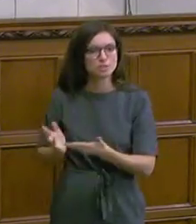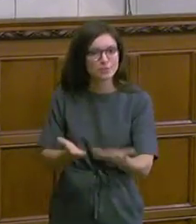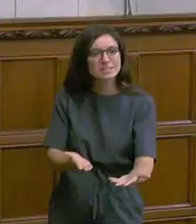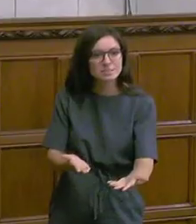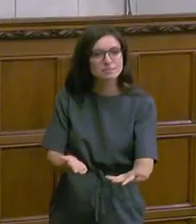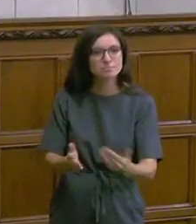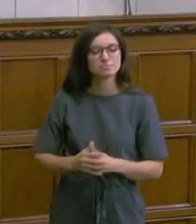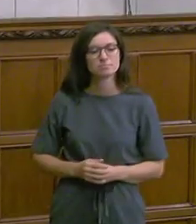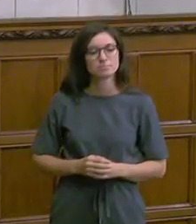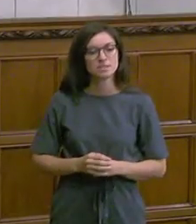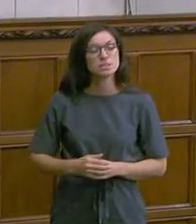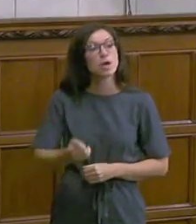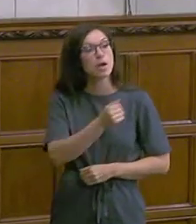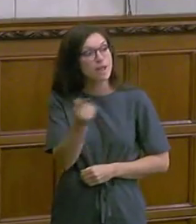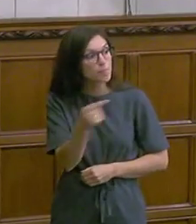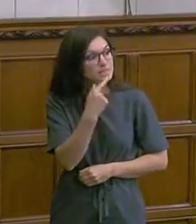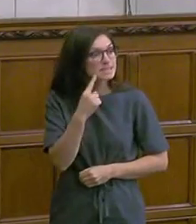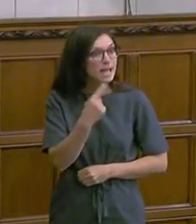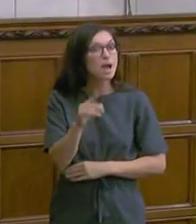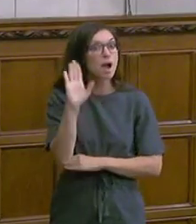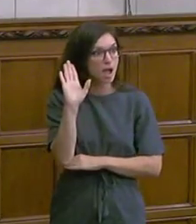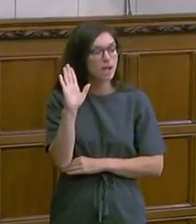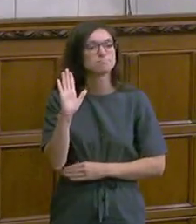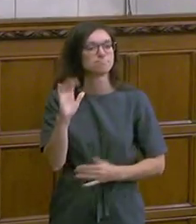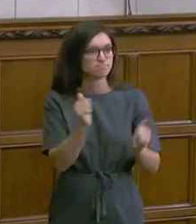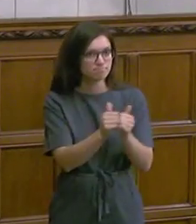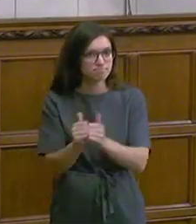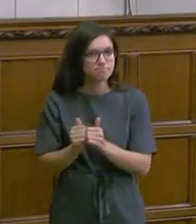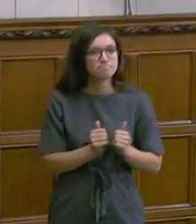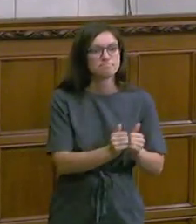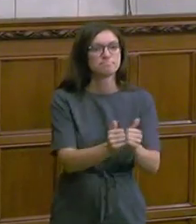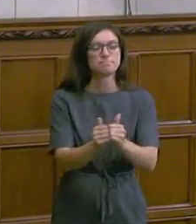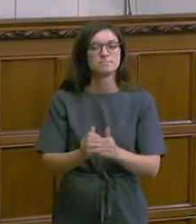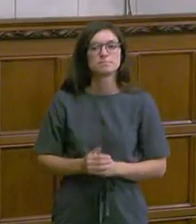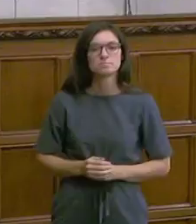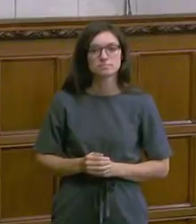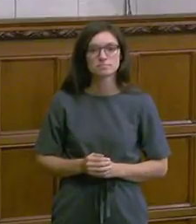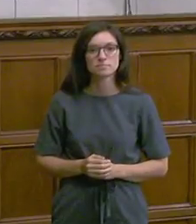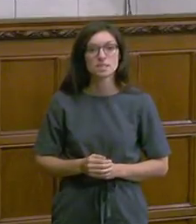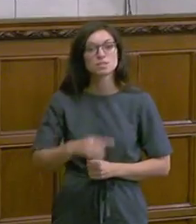of that opinion say aye, of the contrary no,